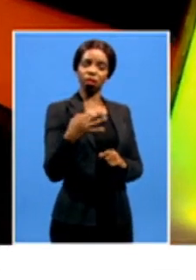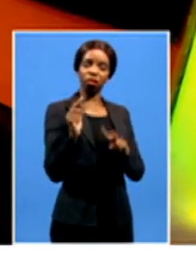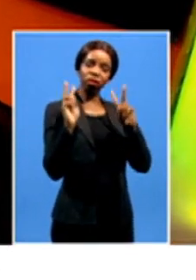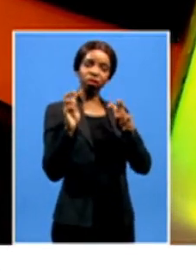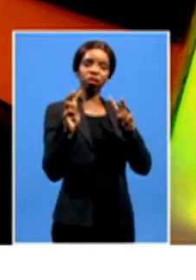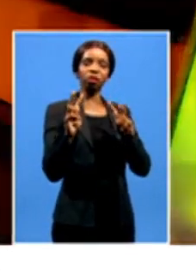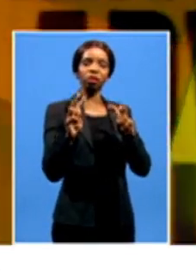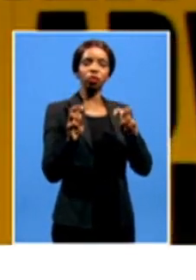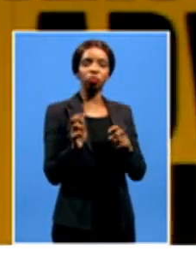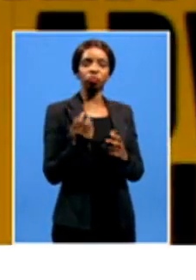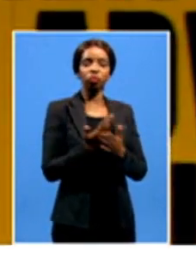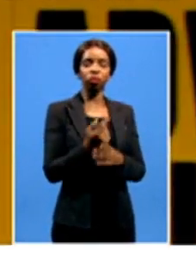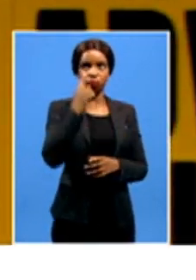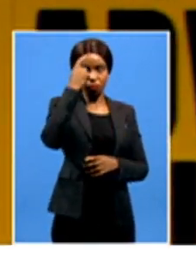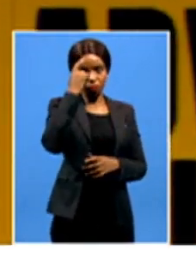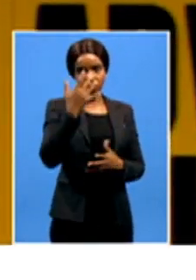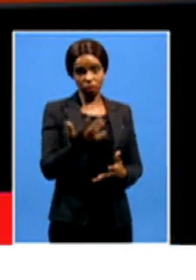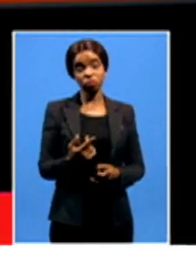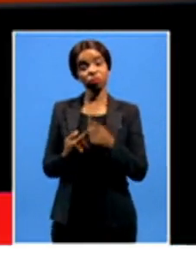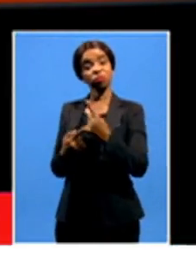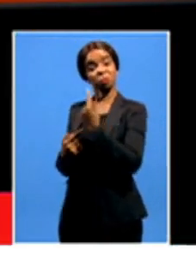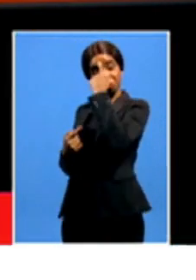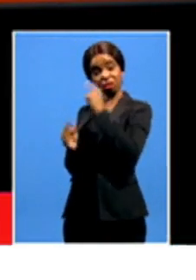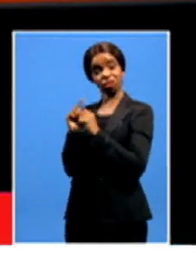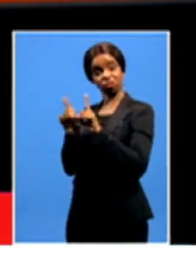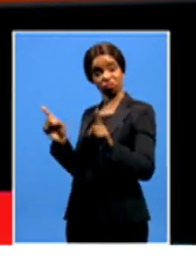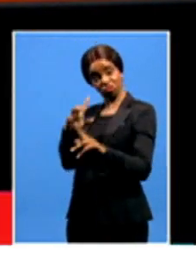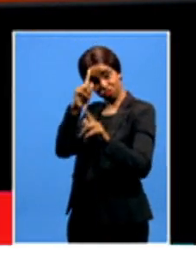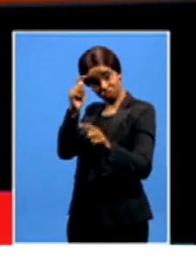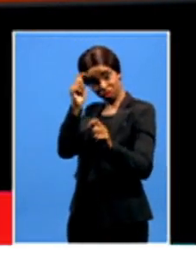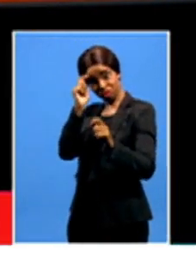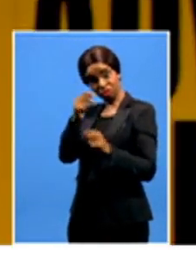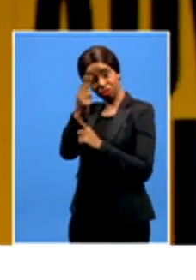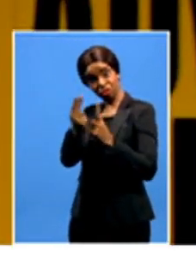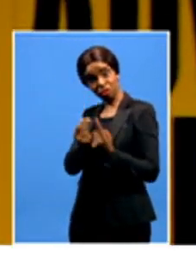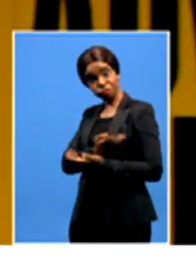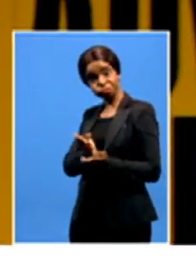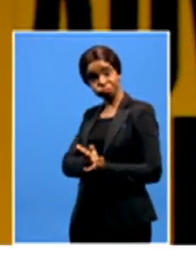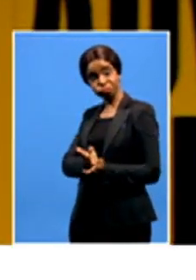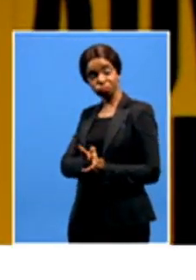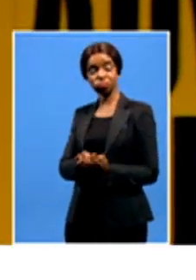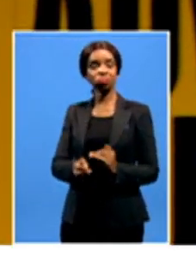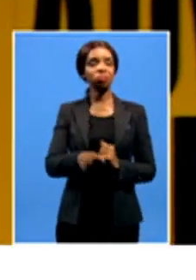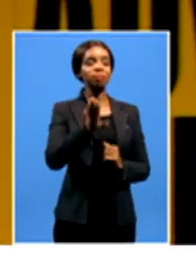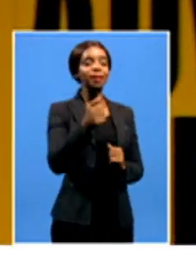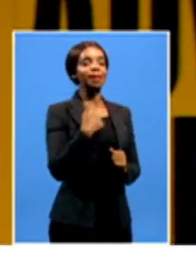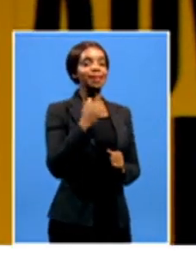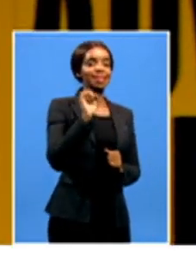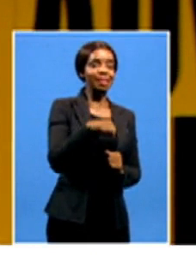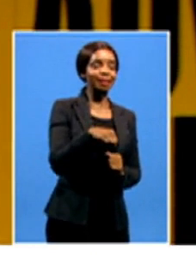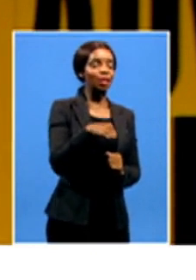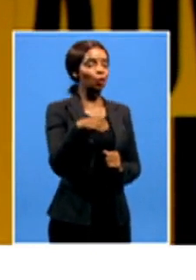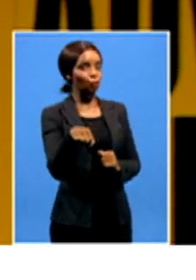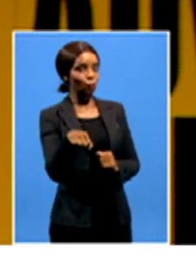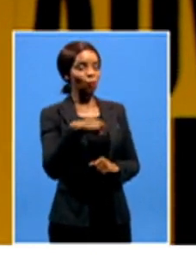one would be. Would you say there's enough recognition of indigenous art forms? Yes and no. I